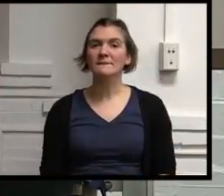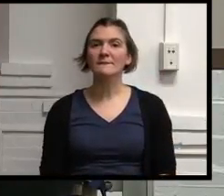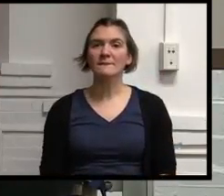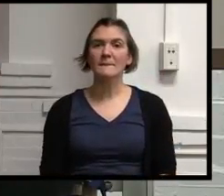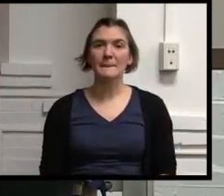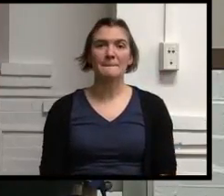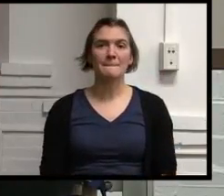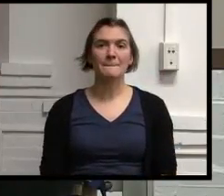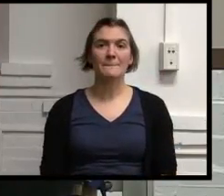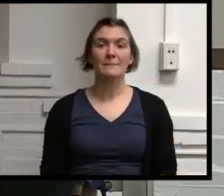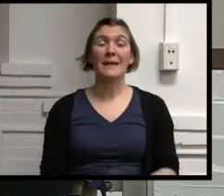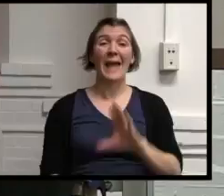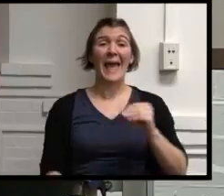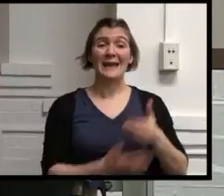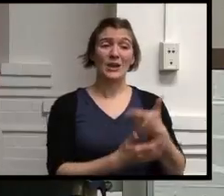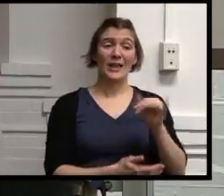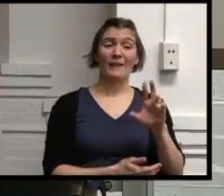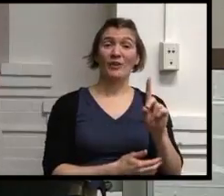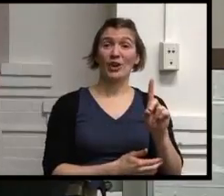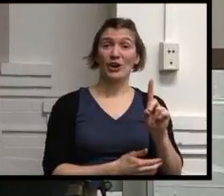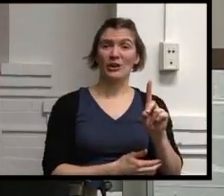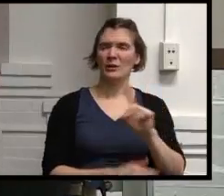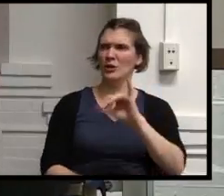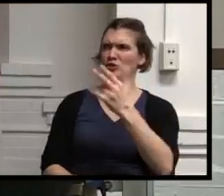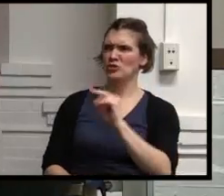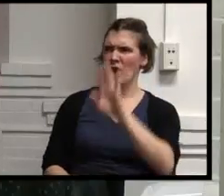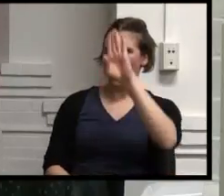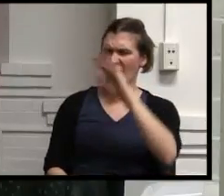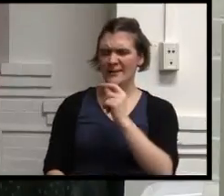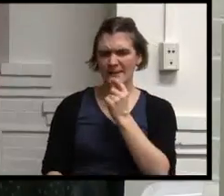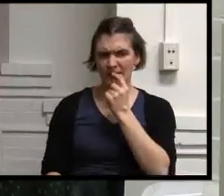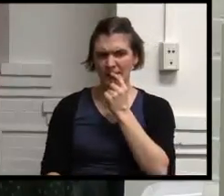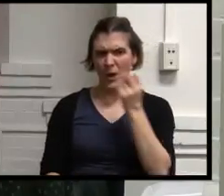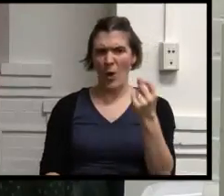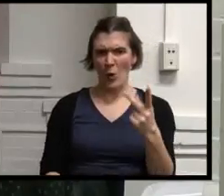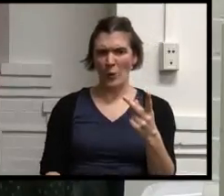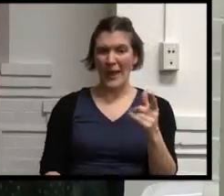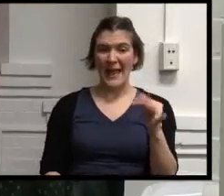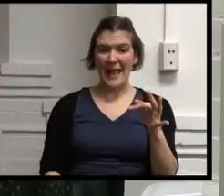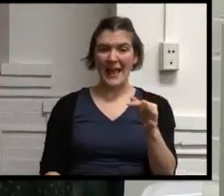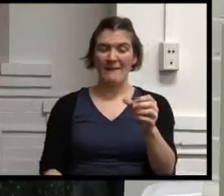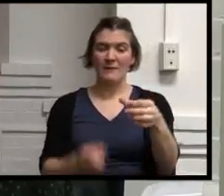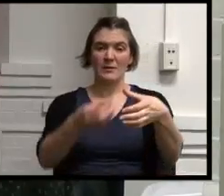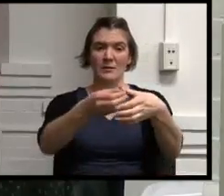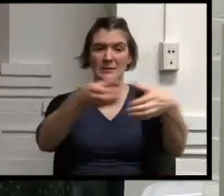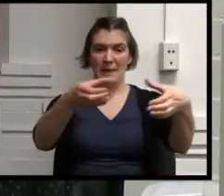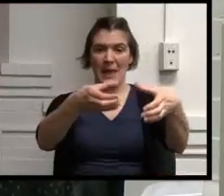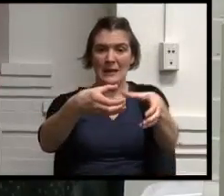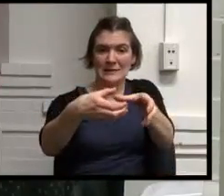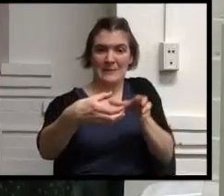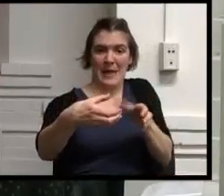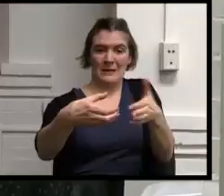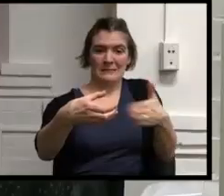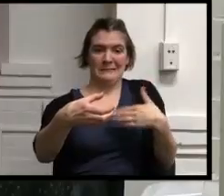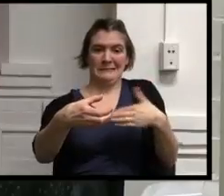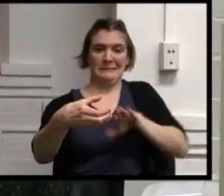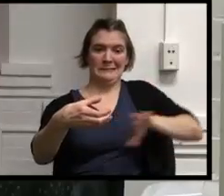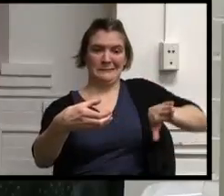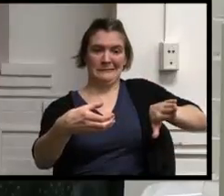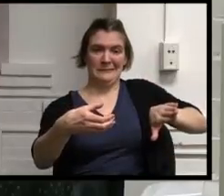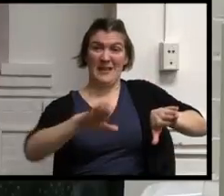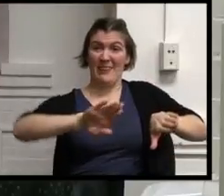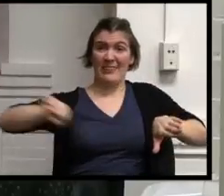yes. And Guildford. So basically, at that point, there's not much further that they